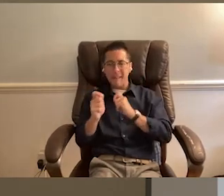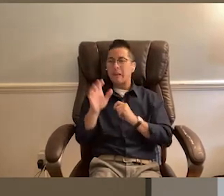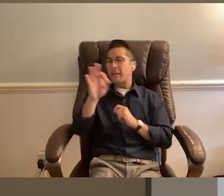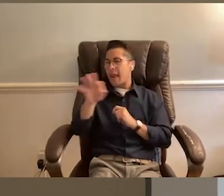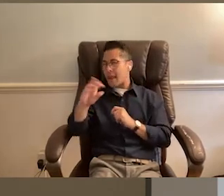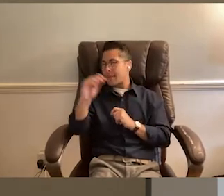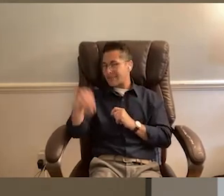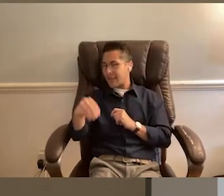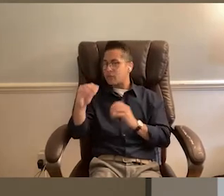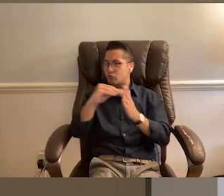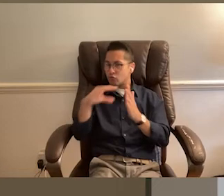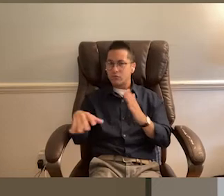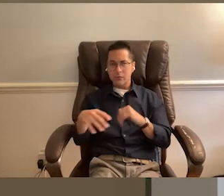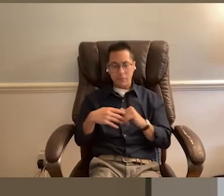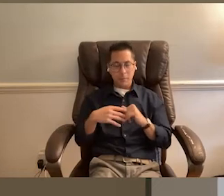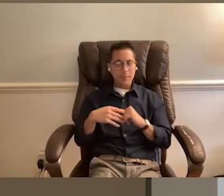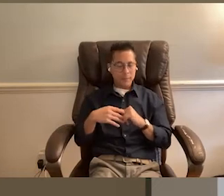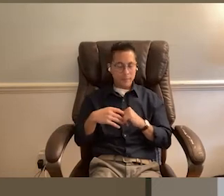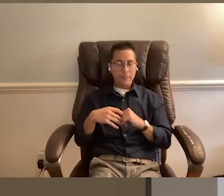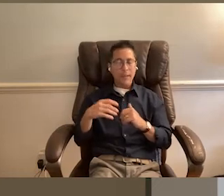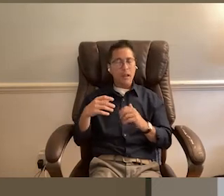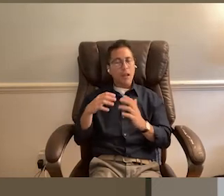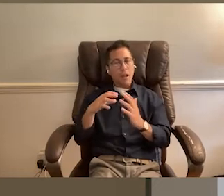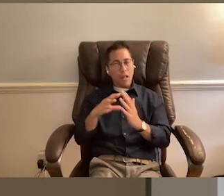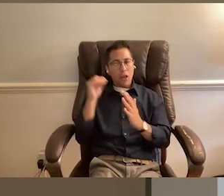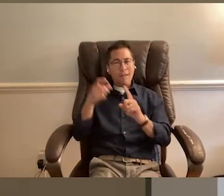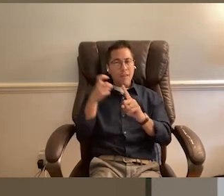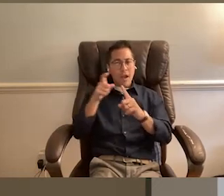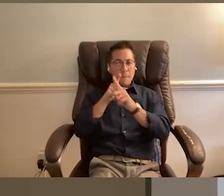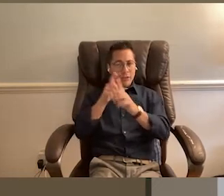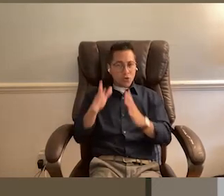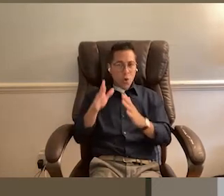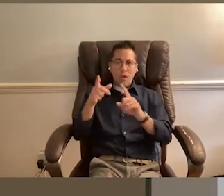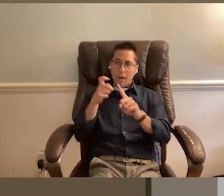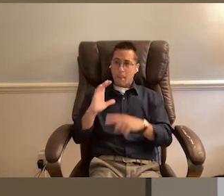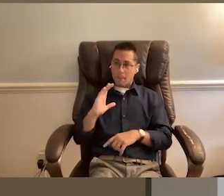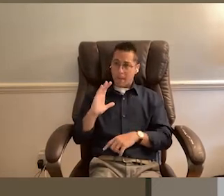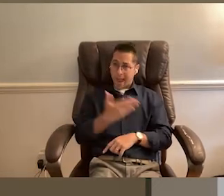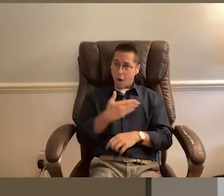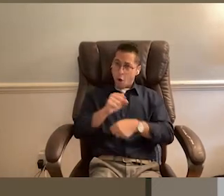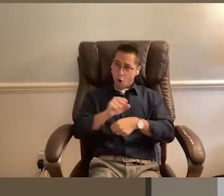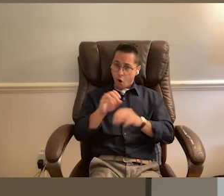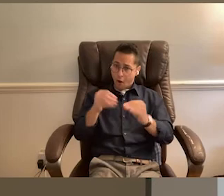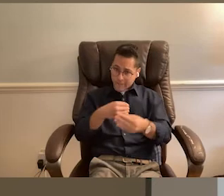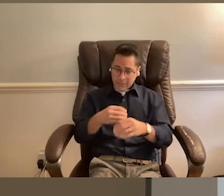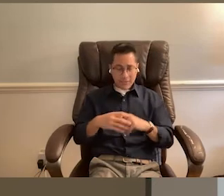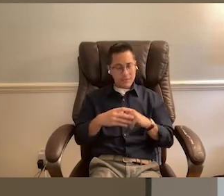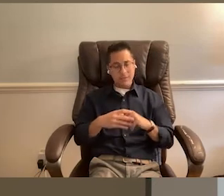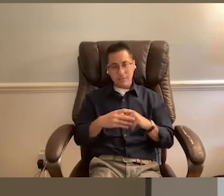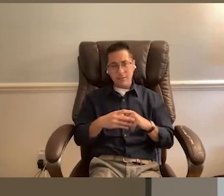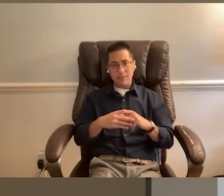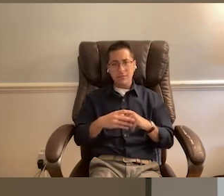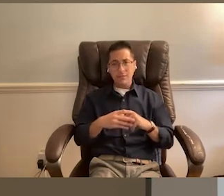is expected to do in the class. So the student needs to come to class prepared with pencil and paper each day. So the student's probably going to be taking notes. The